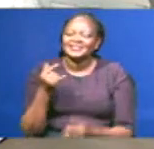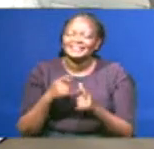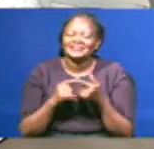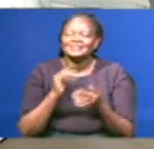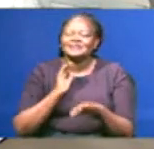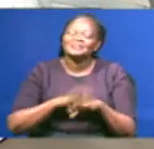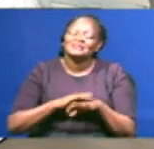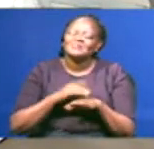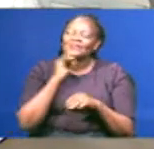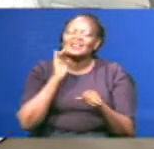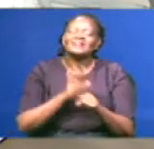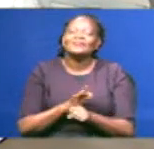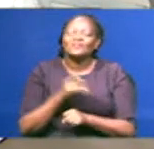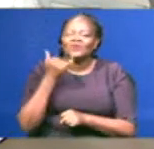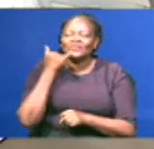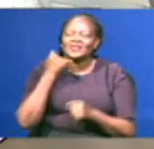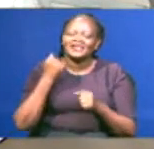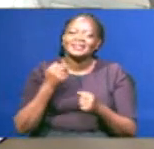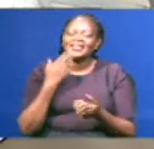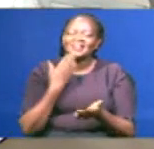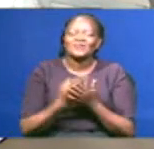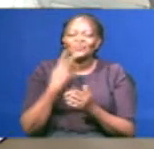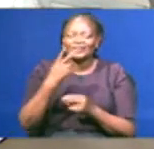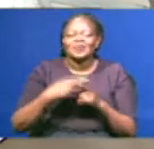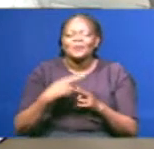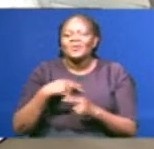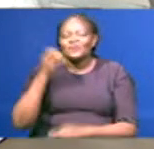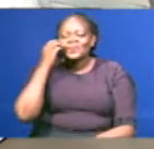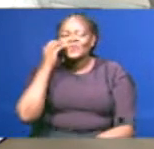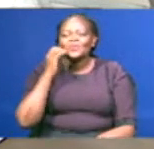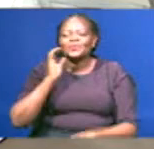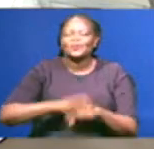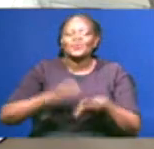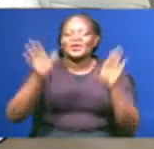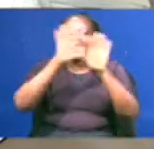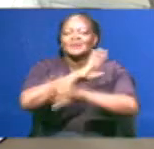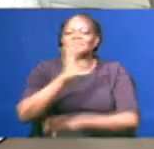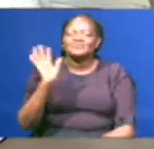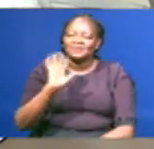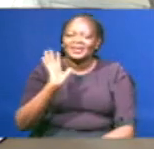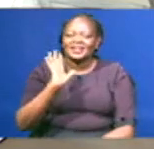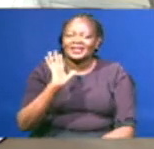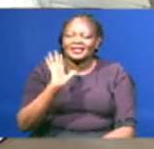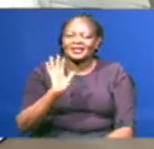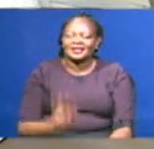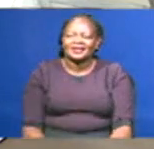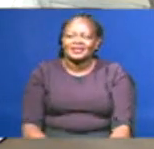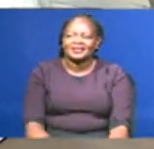Christmas. So I want to thank you for watching. My name is Tomboy, and I'm wishing you a pleasant viewing. Good night. Good night.